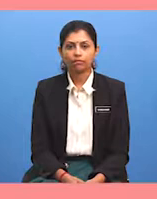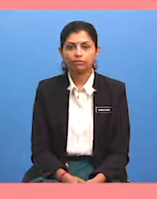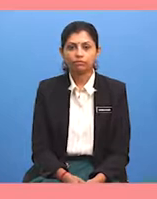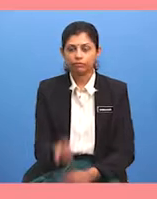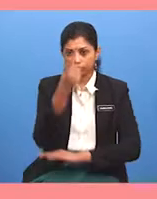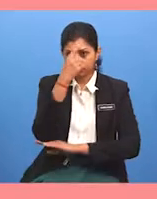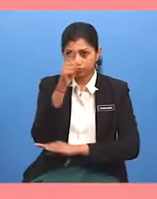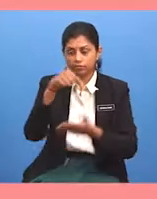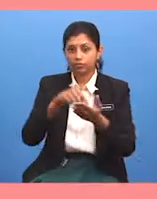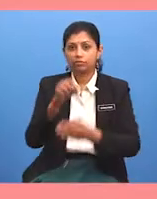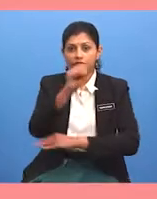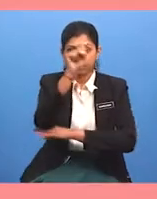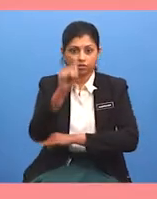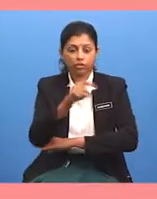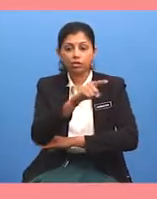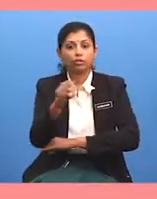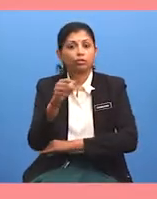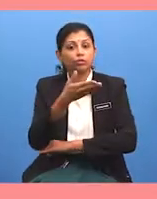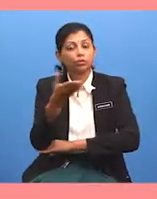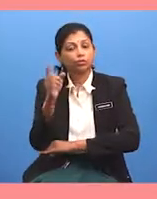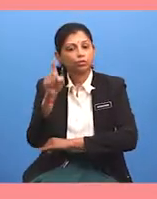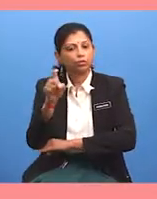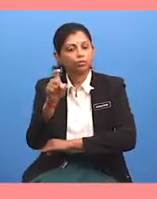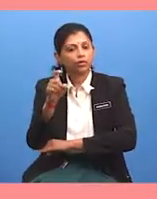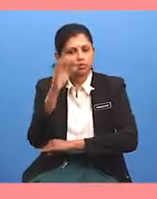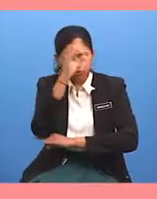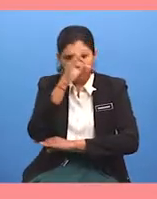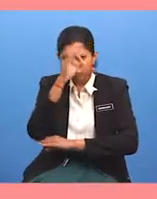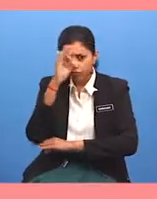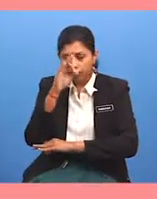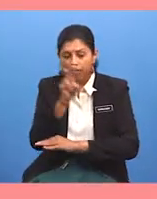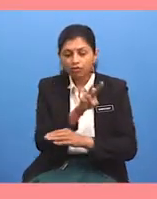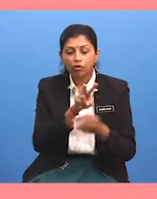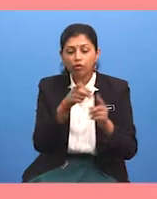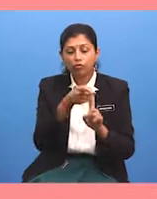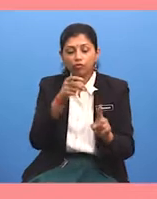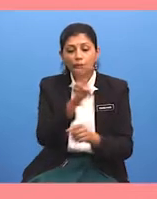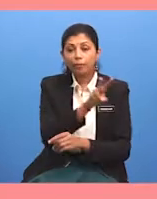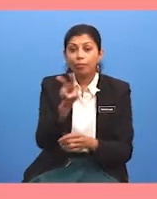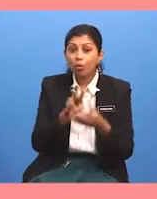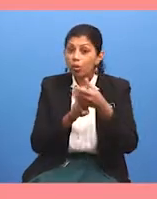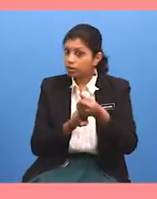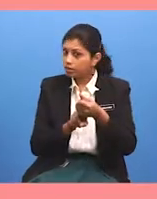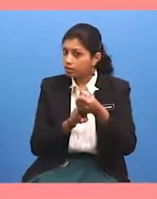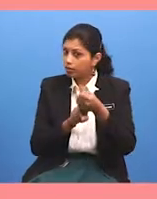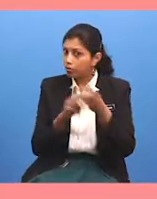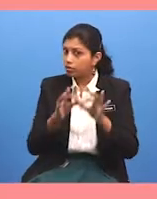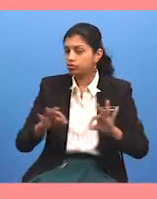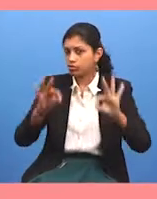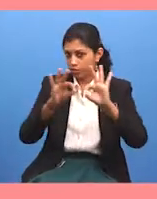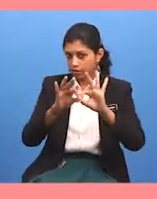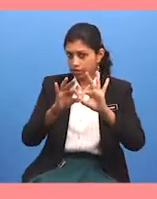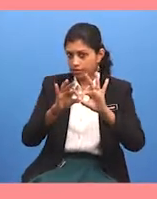candidates should look for evidences from both the texts. For option A,